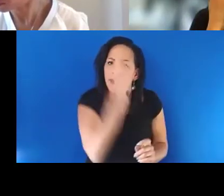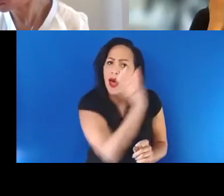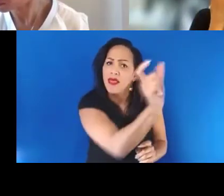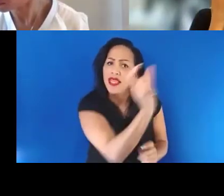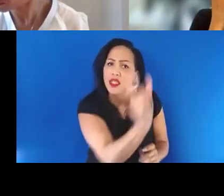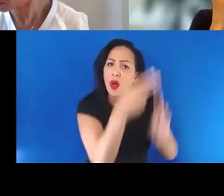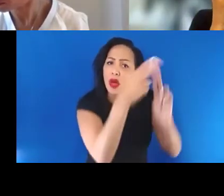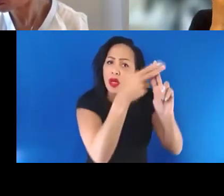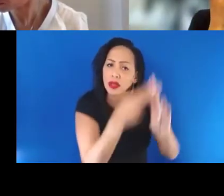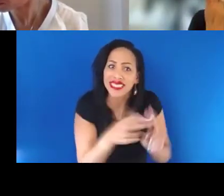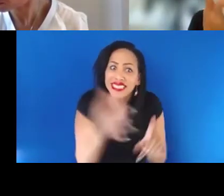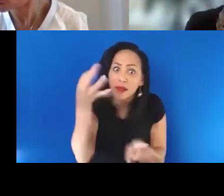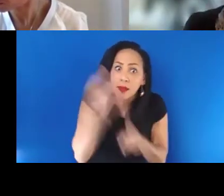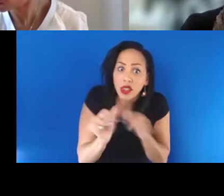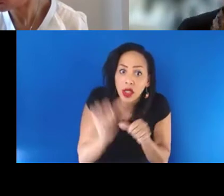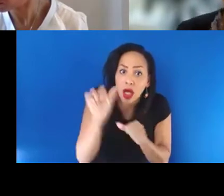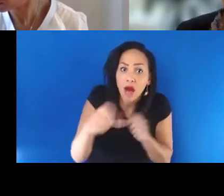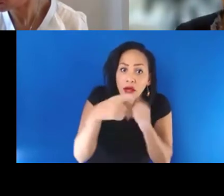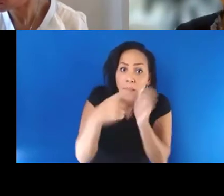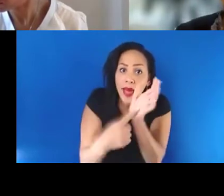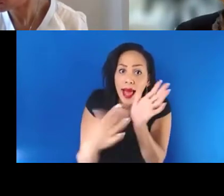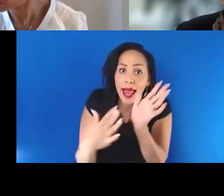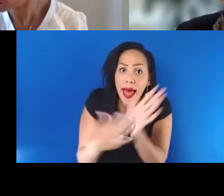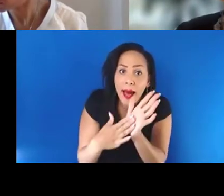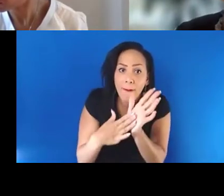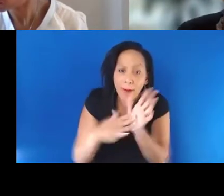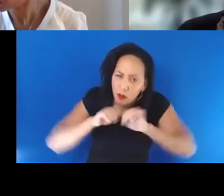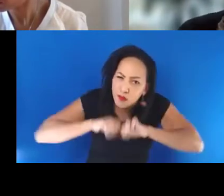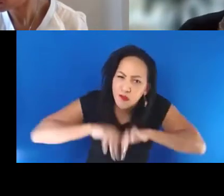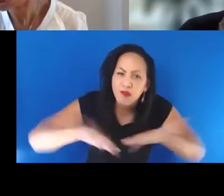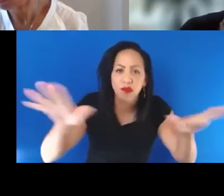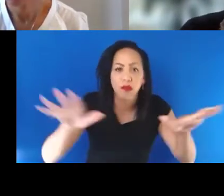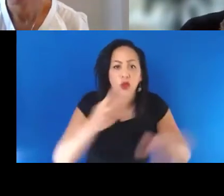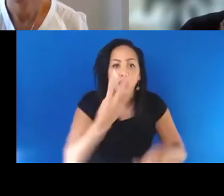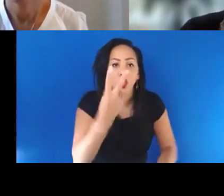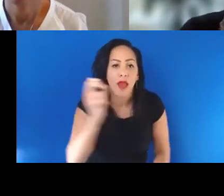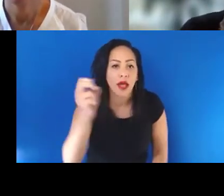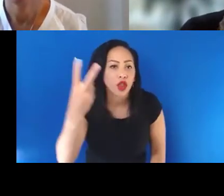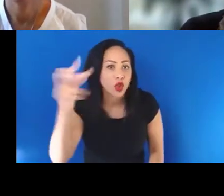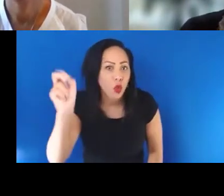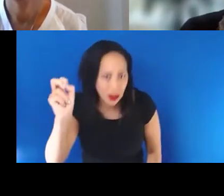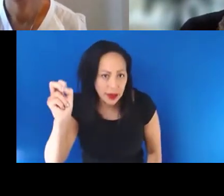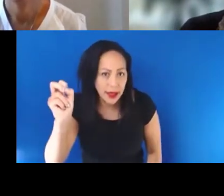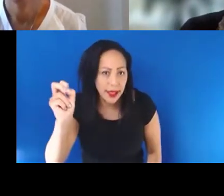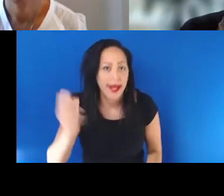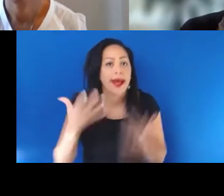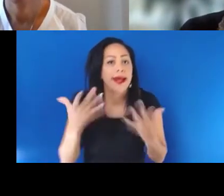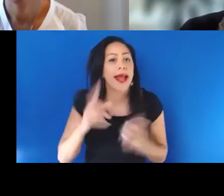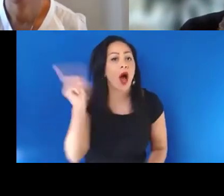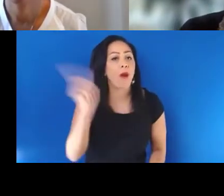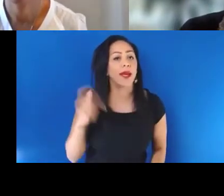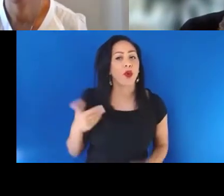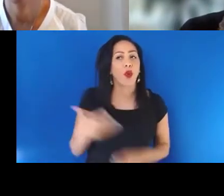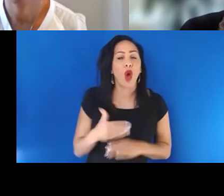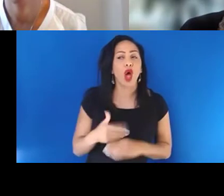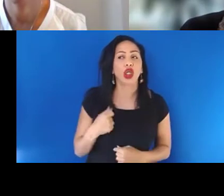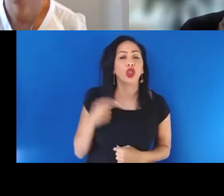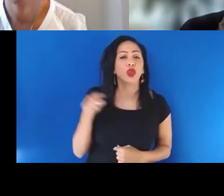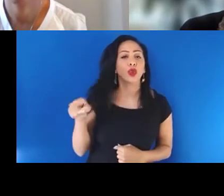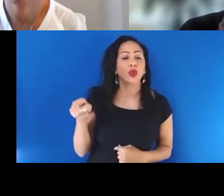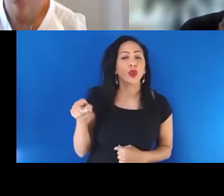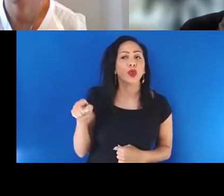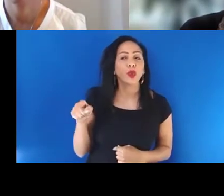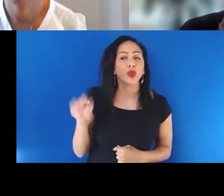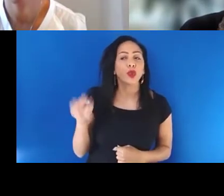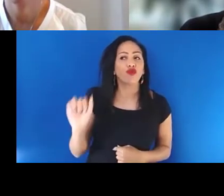the Black Lives Movement went global in 2020. These are things that, you know, they're already thinking about. And it seems like